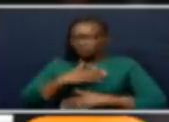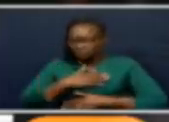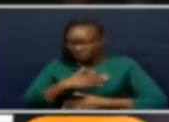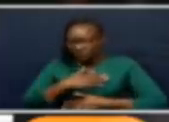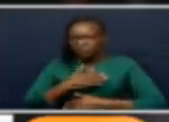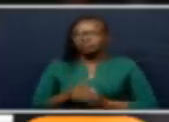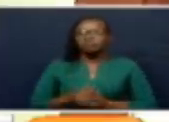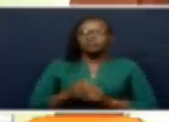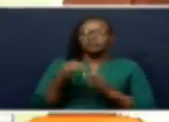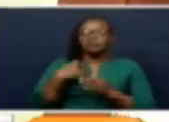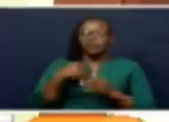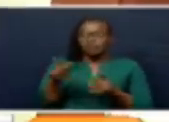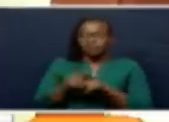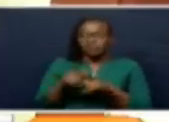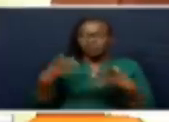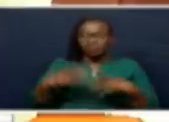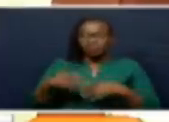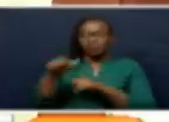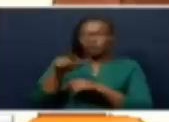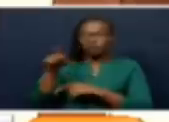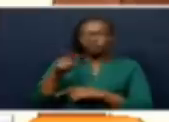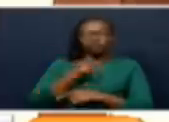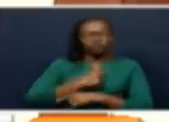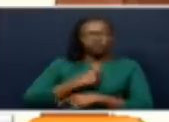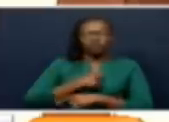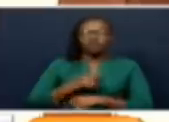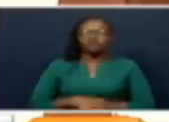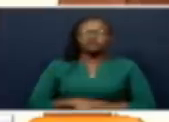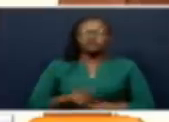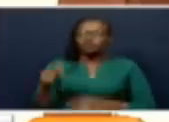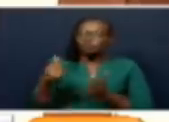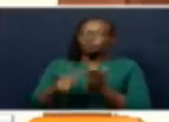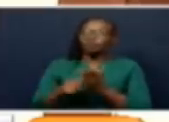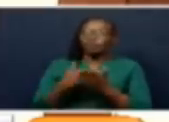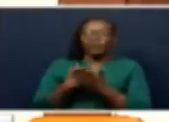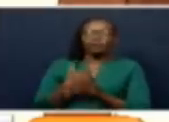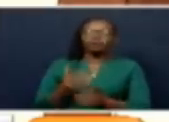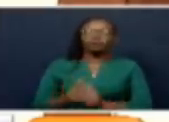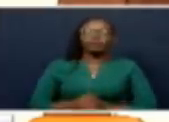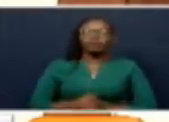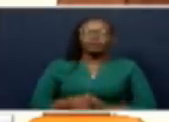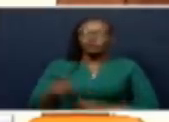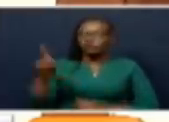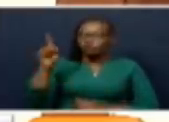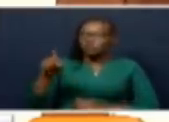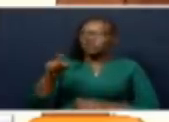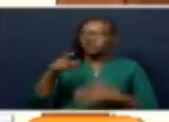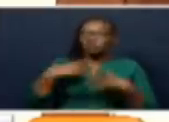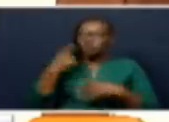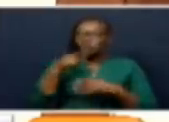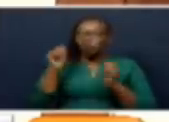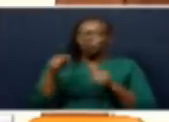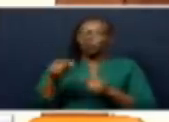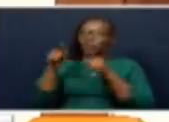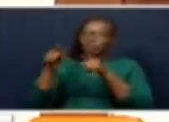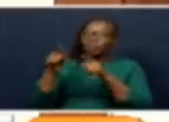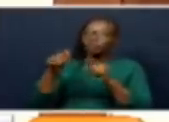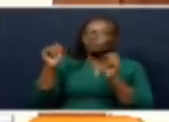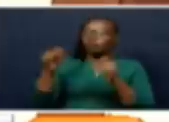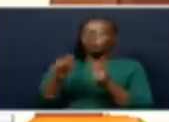If you have such people around you, you are in trouble. You need to have people who can criticize you, people who can